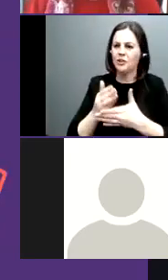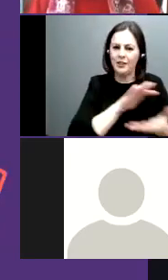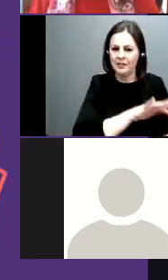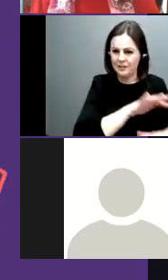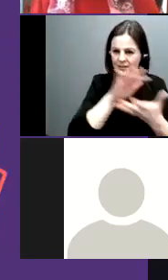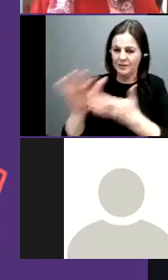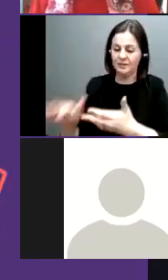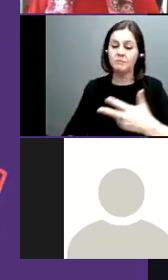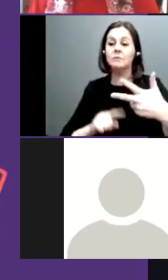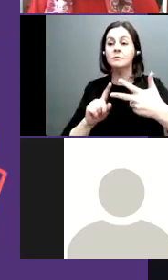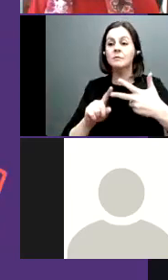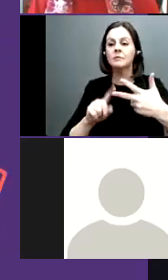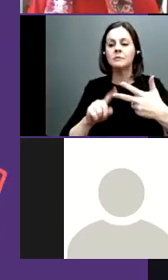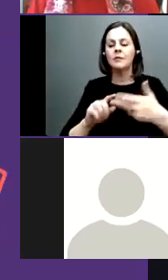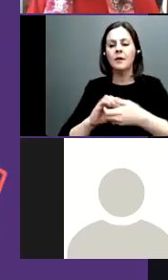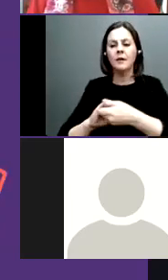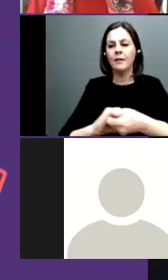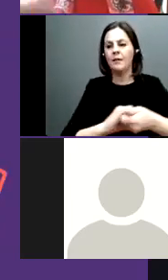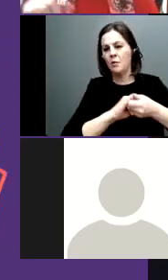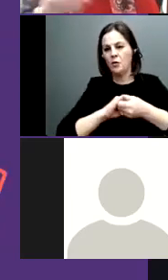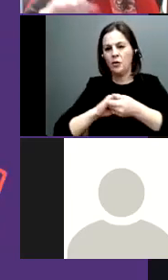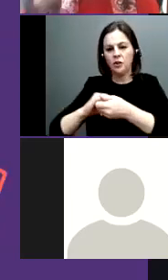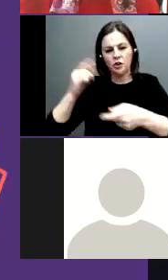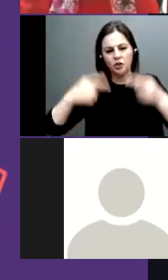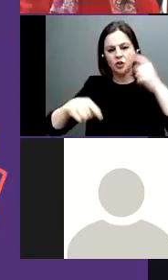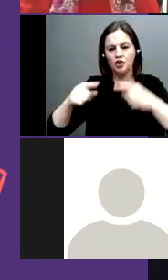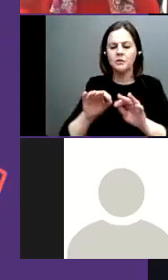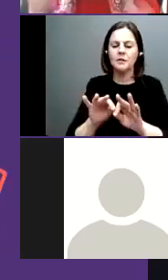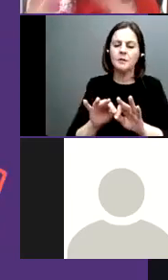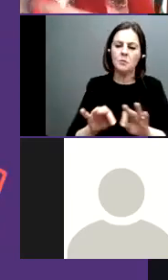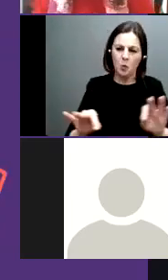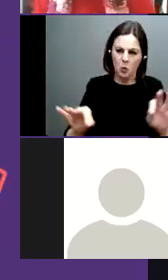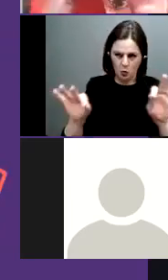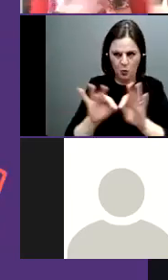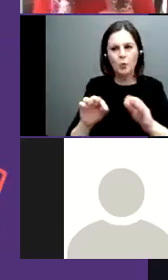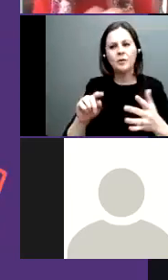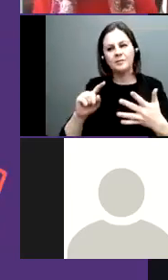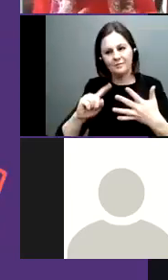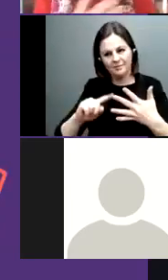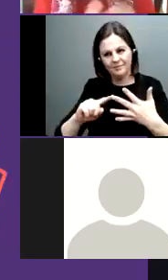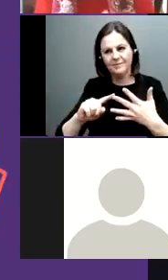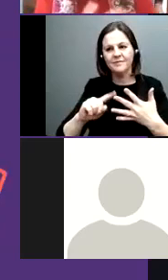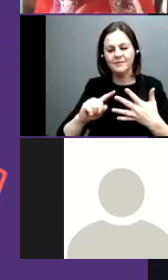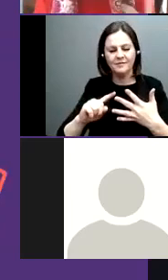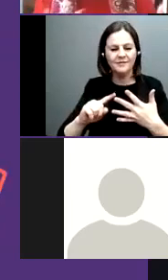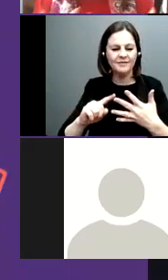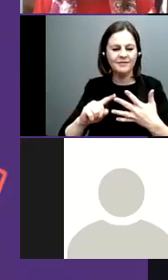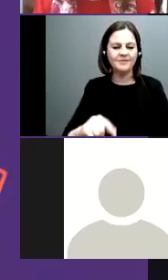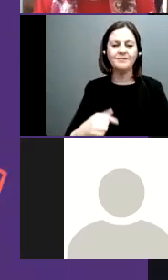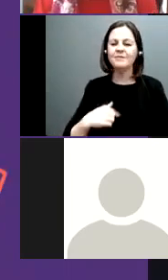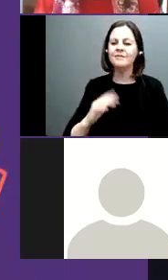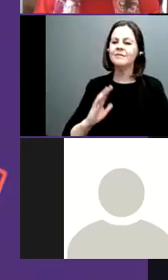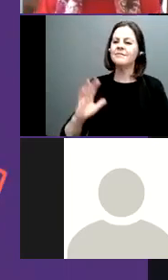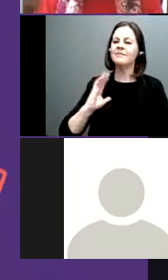Collaboration. This is also very important. And again, speaks to what I spoke to very early when I started to talk